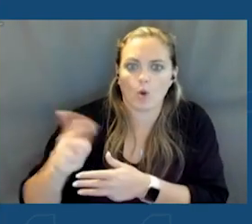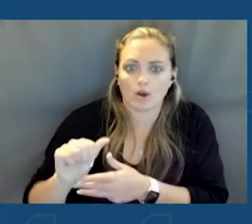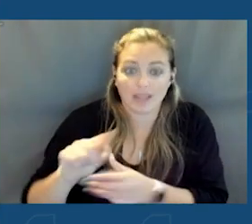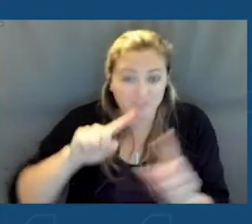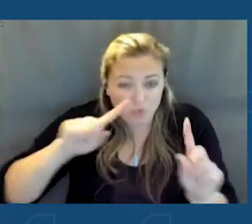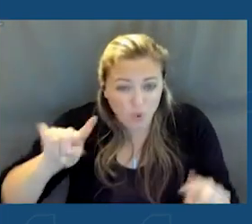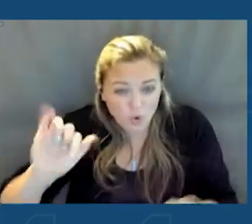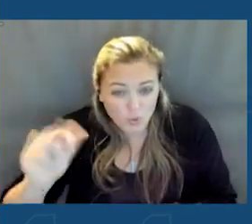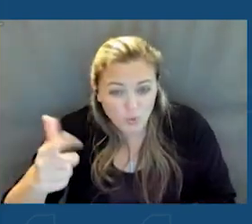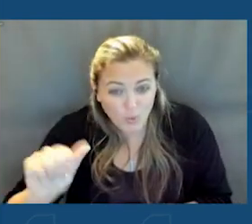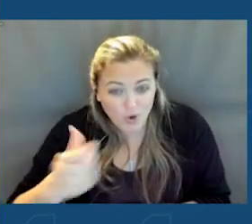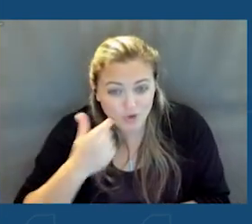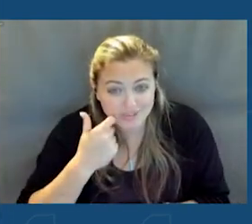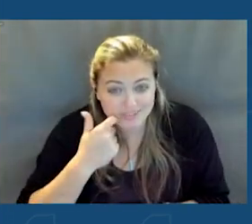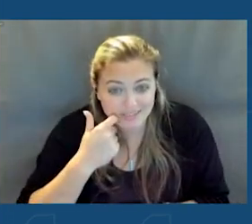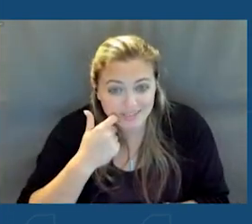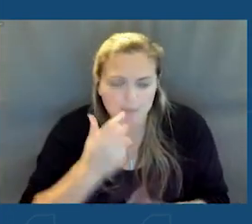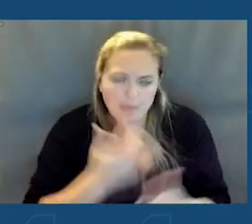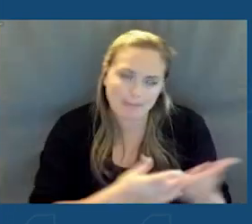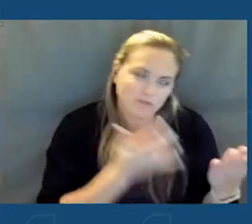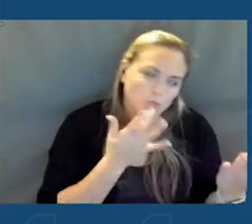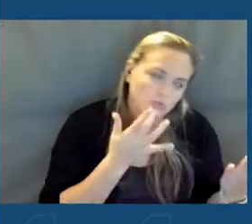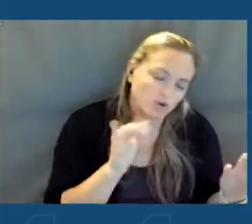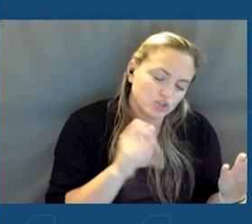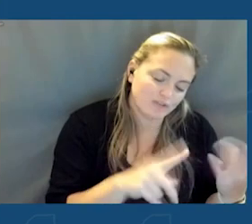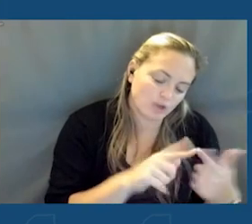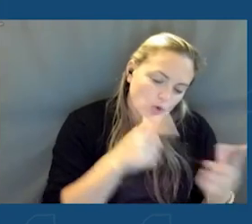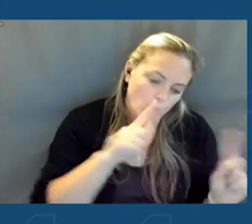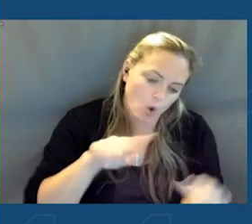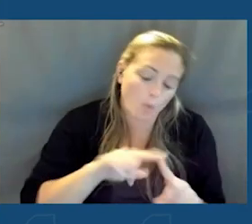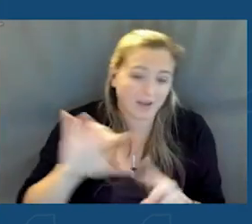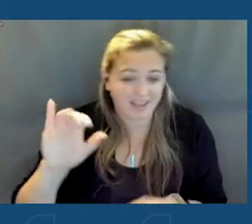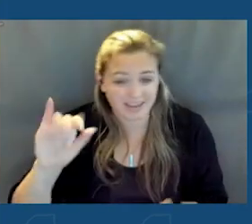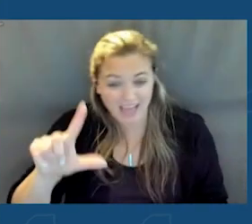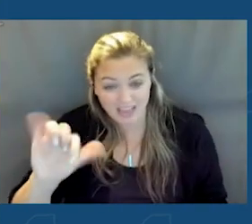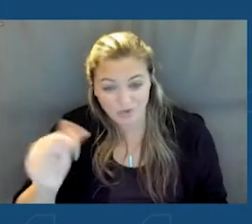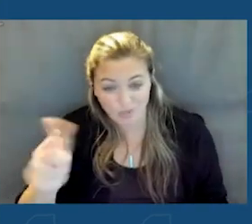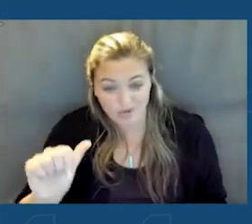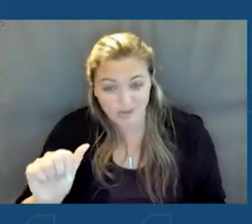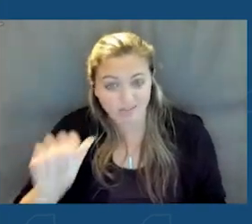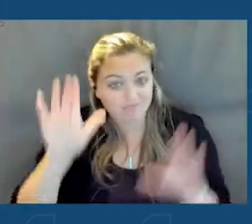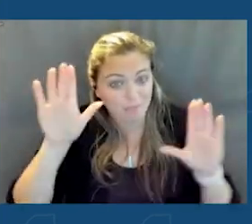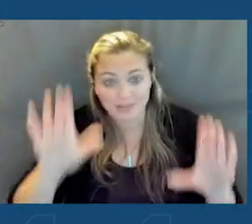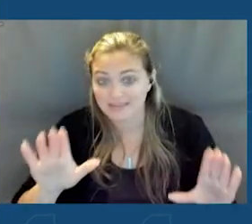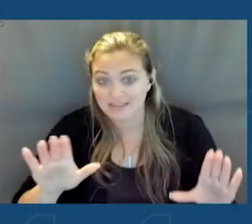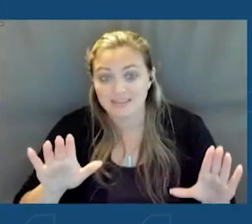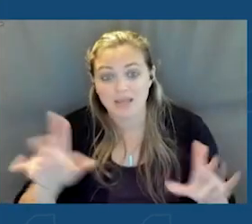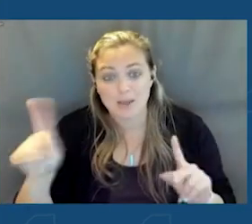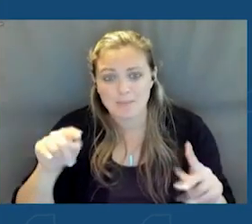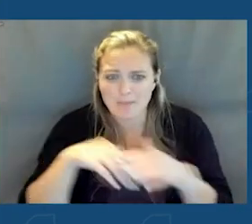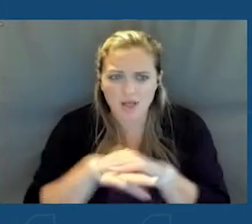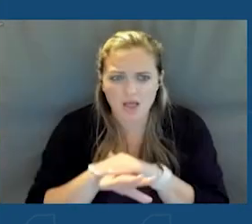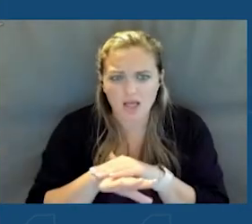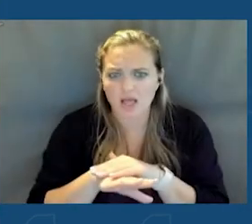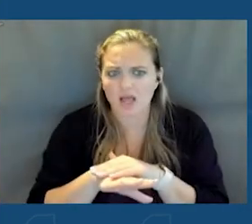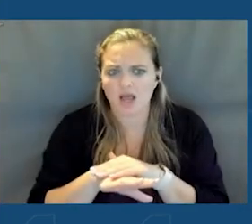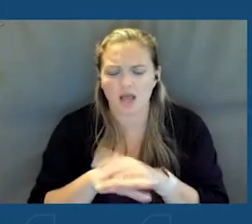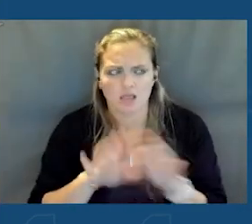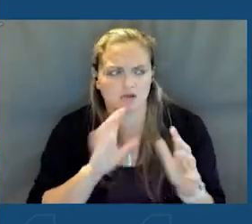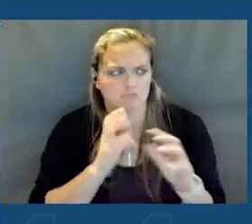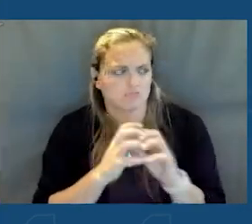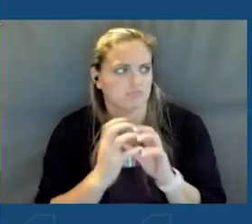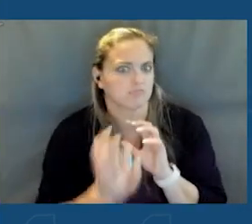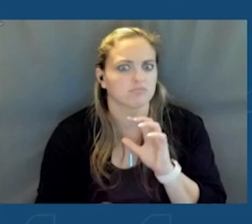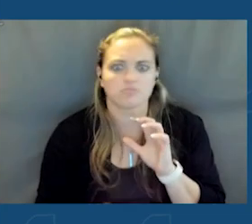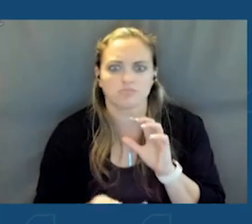lately, maybe if you're JFK fans, you don't go there. But it's extraordinary. It is amazing. People walk through there and their jaw drops. I